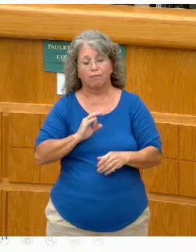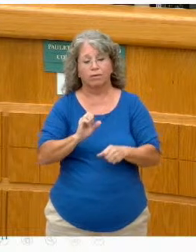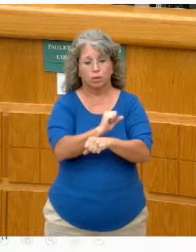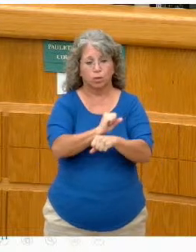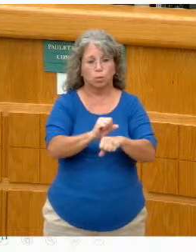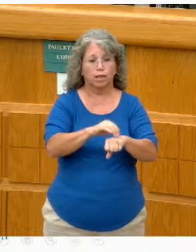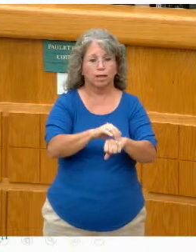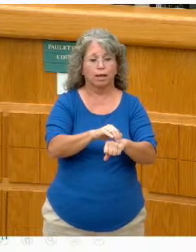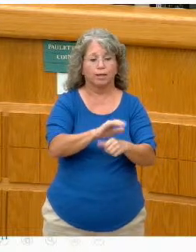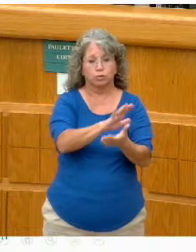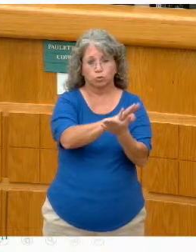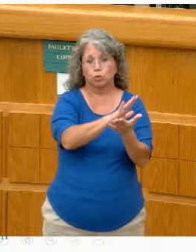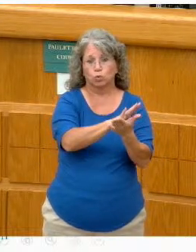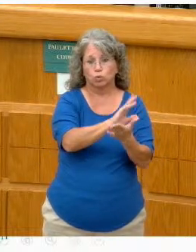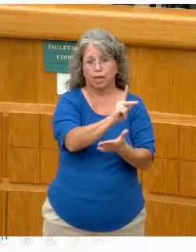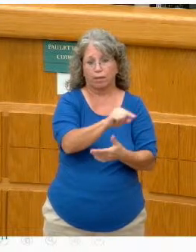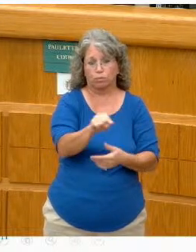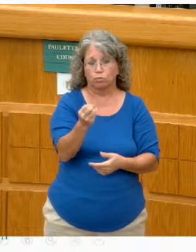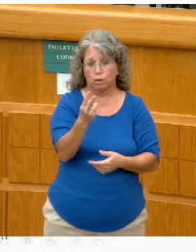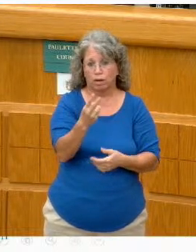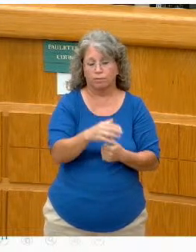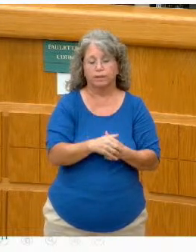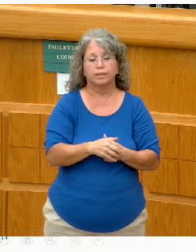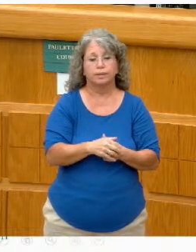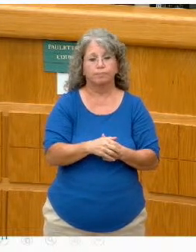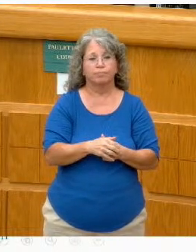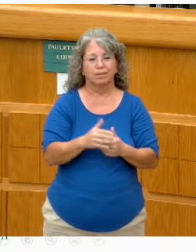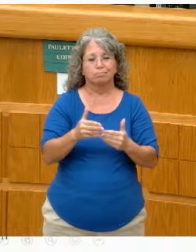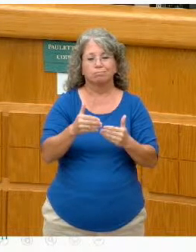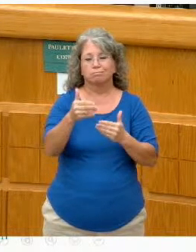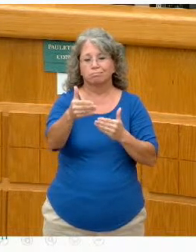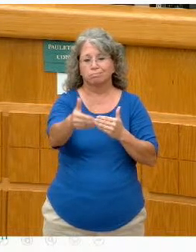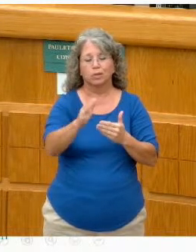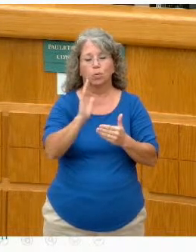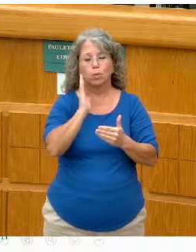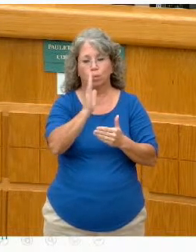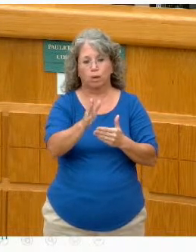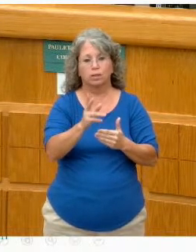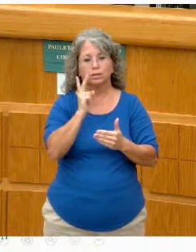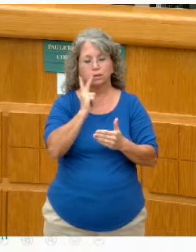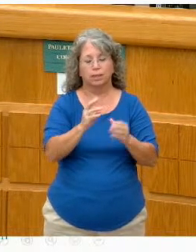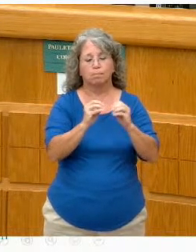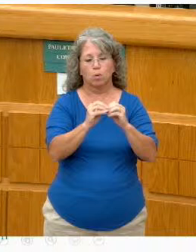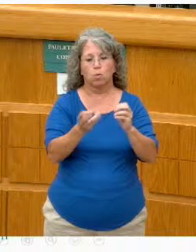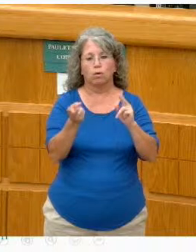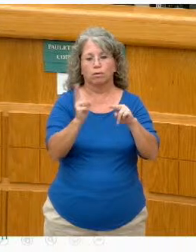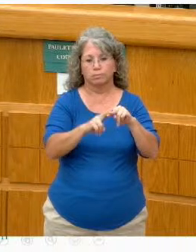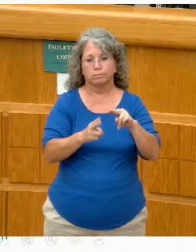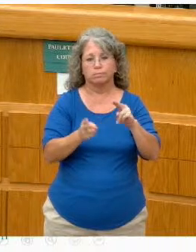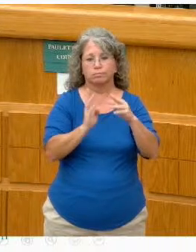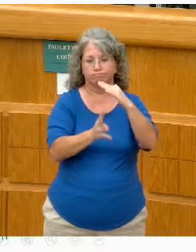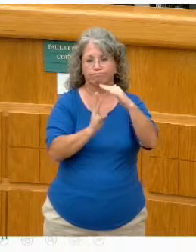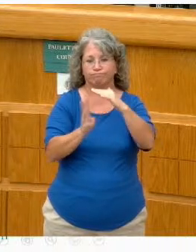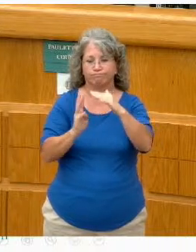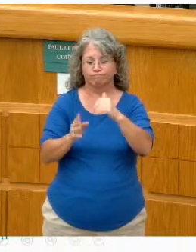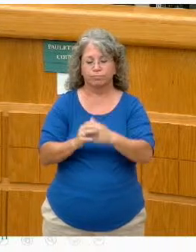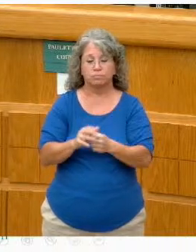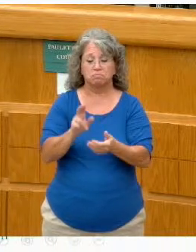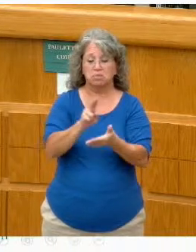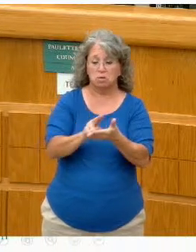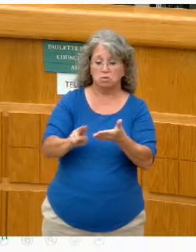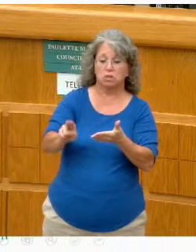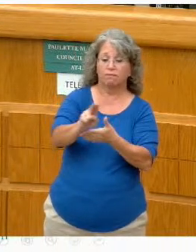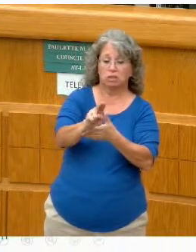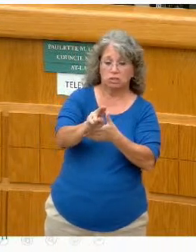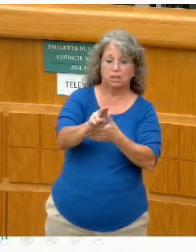the school year ramps up, we're going to see an increase in the amount of foot traffic. For universities, it's remained about level after ramping